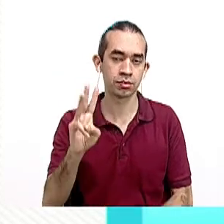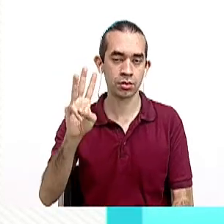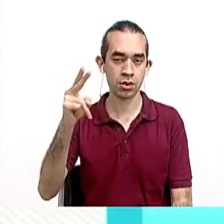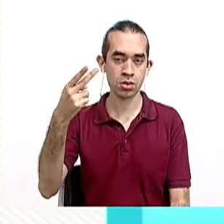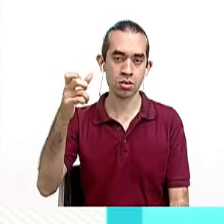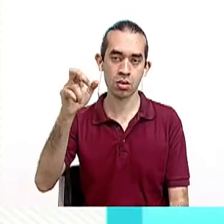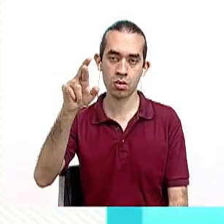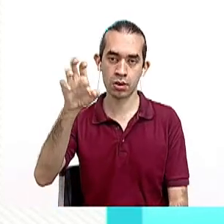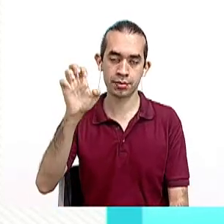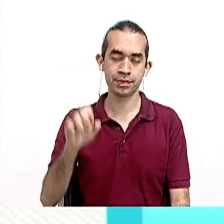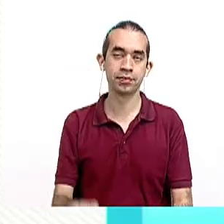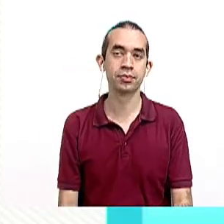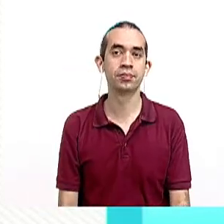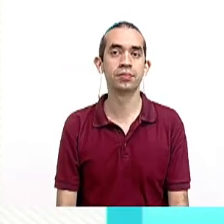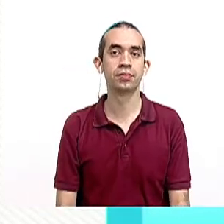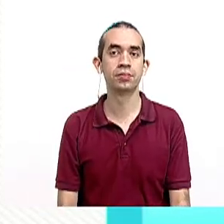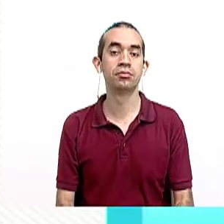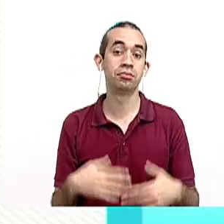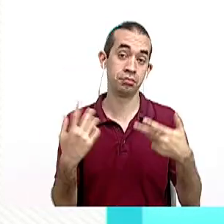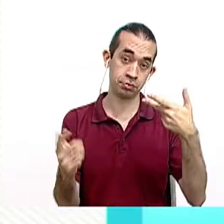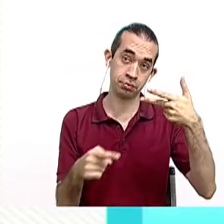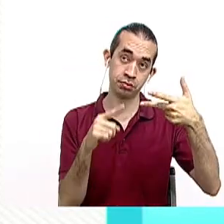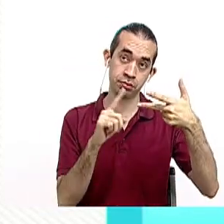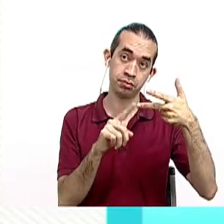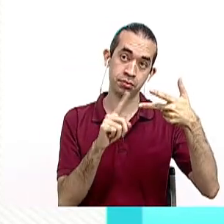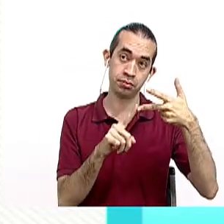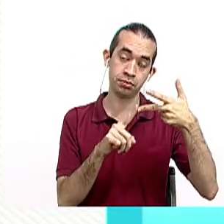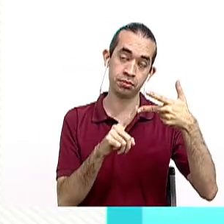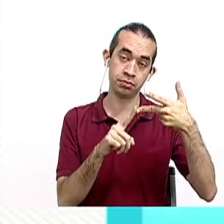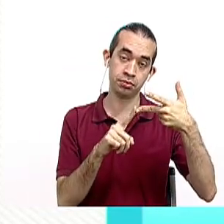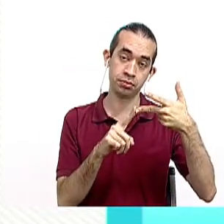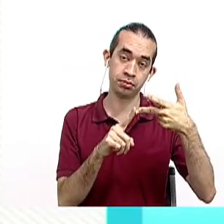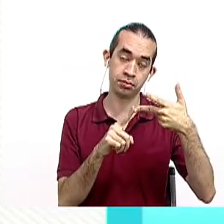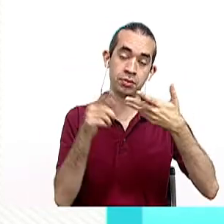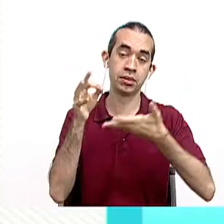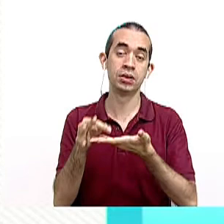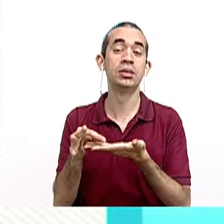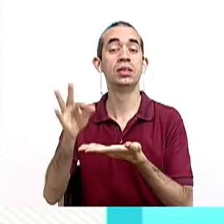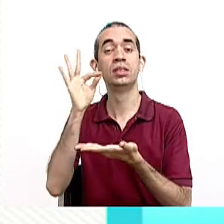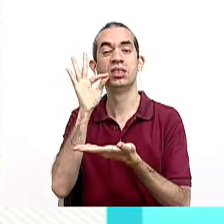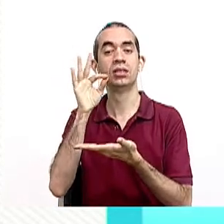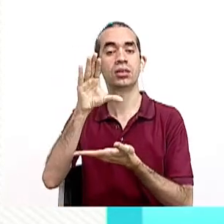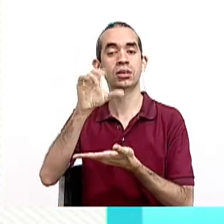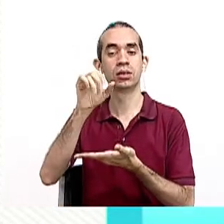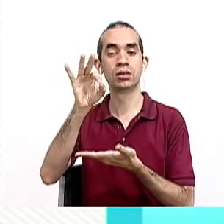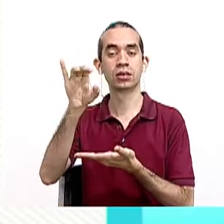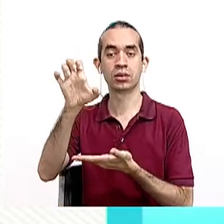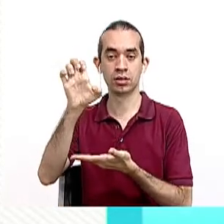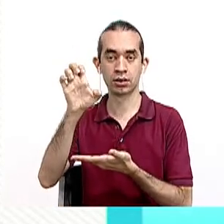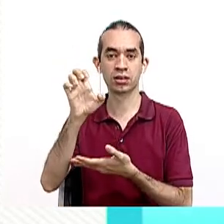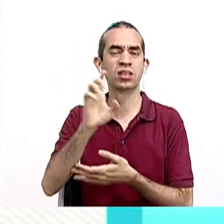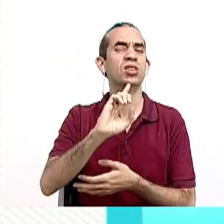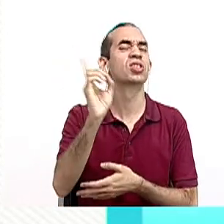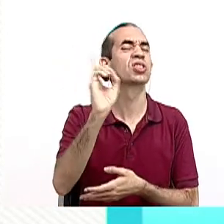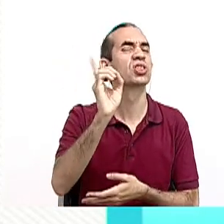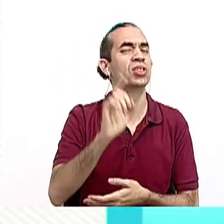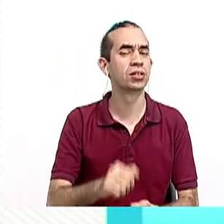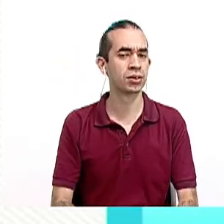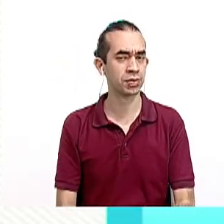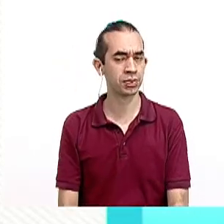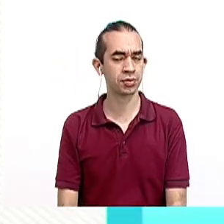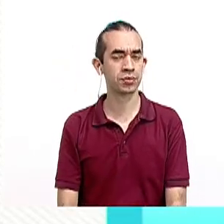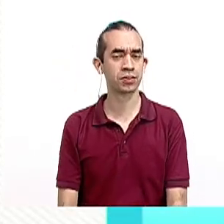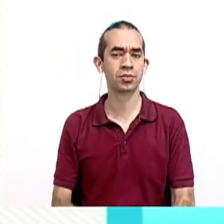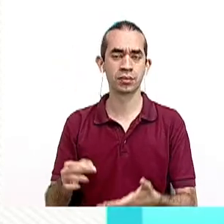the park? And now you have the other question that is, where is the cafe?